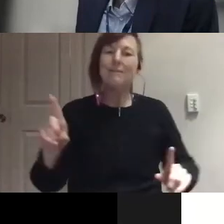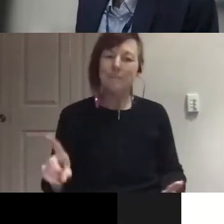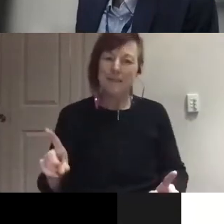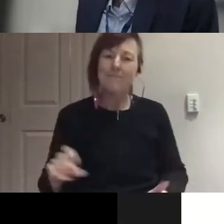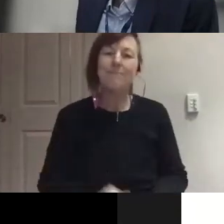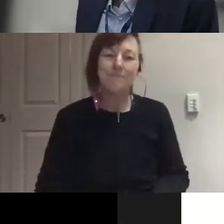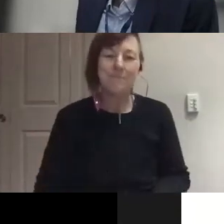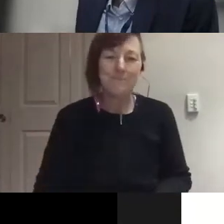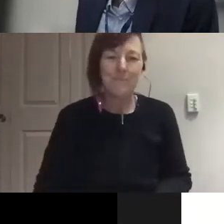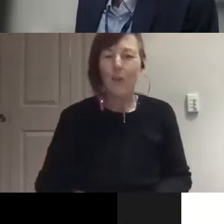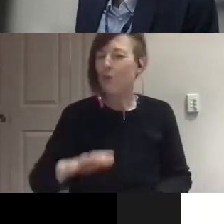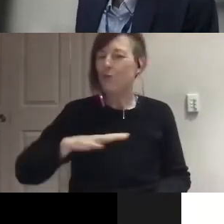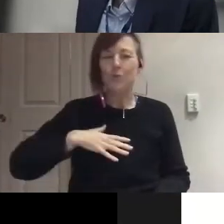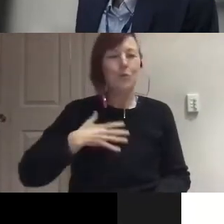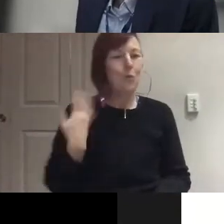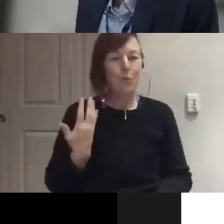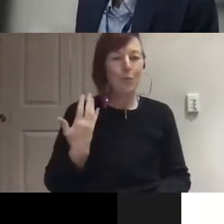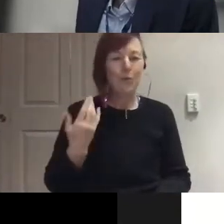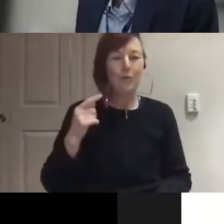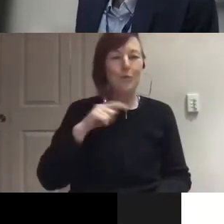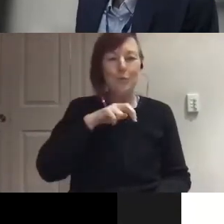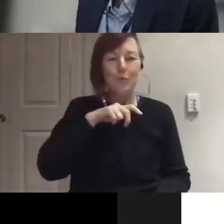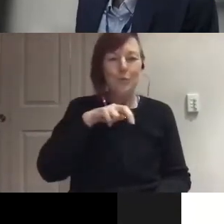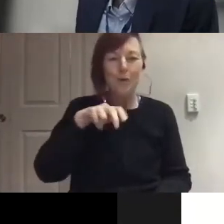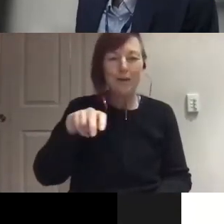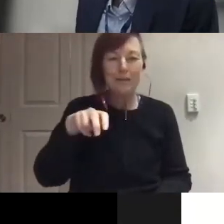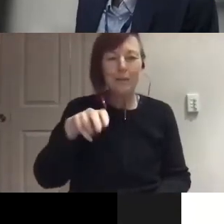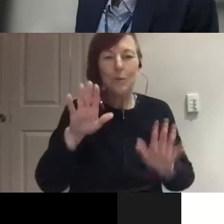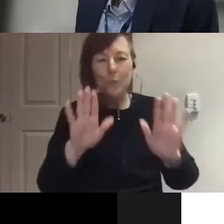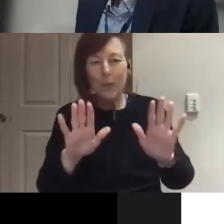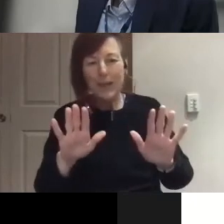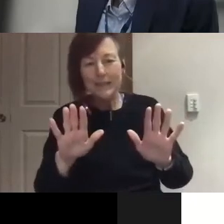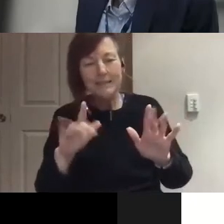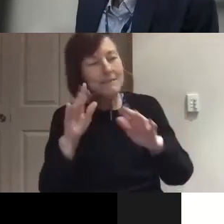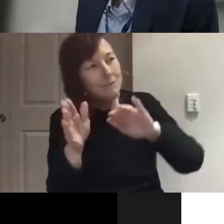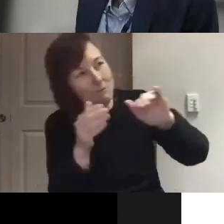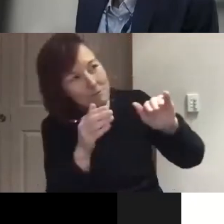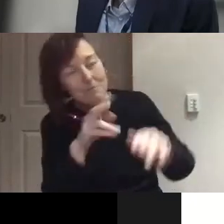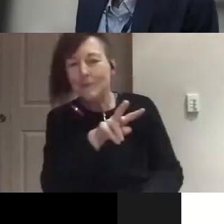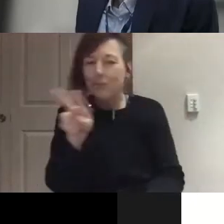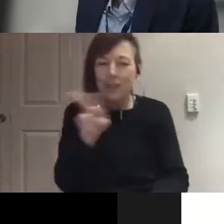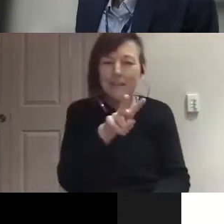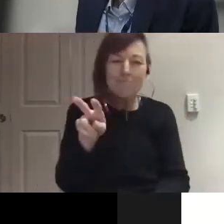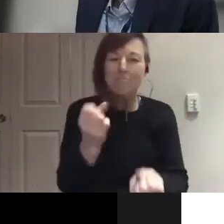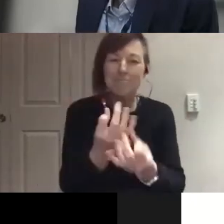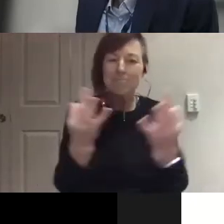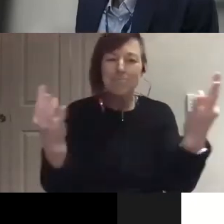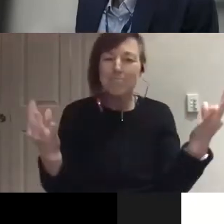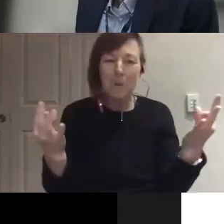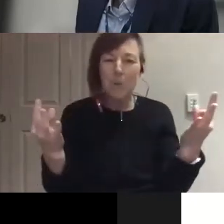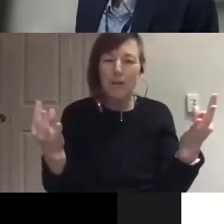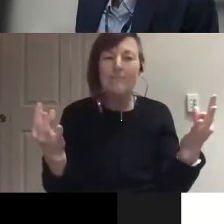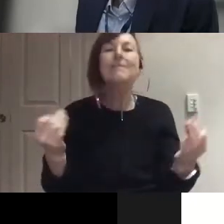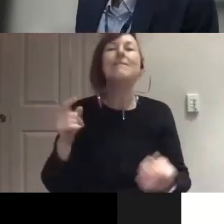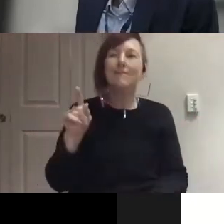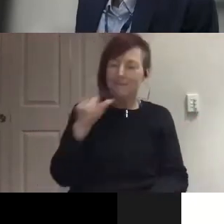there when there's anyone else walking past. So have a look out the window, make sure it's all clear, and then come back in. And other than that, you can't